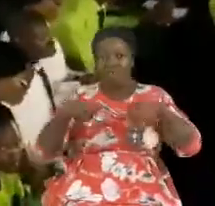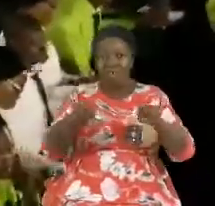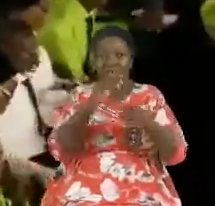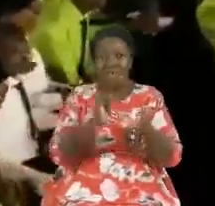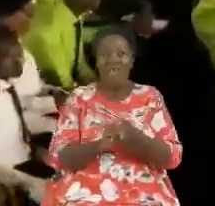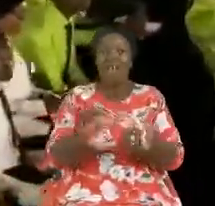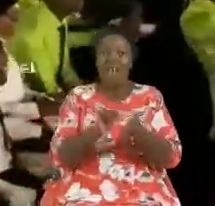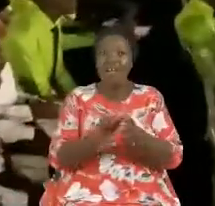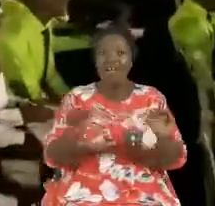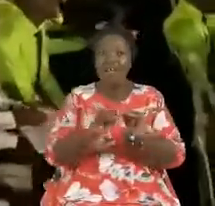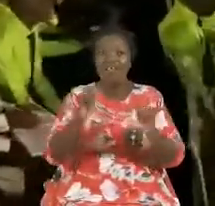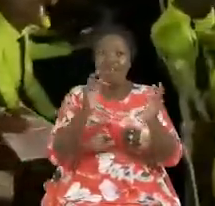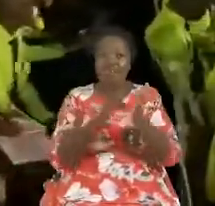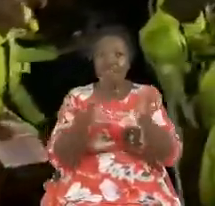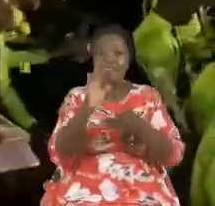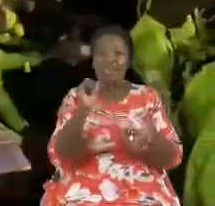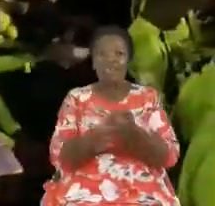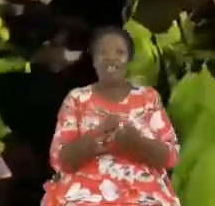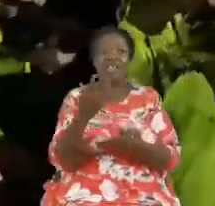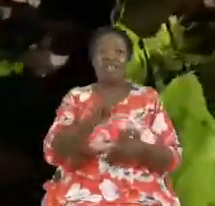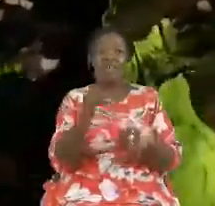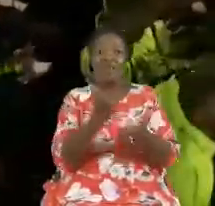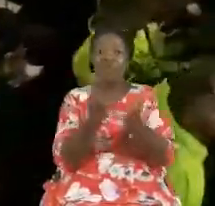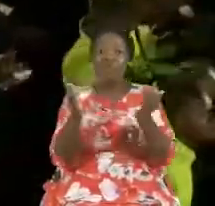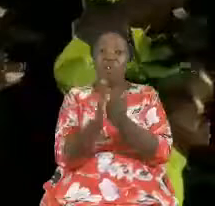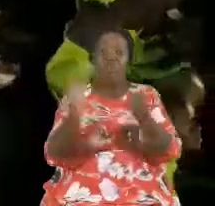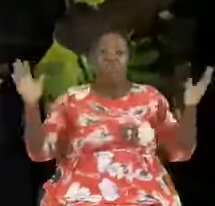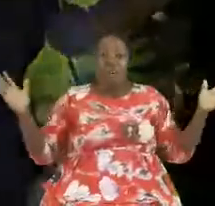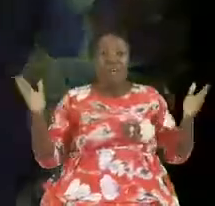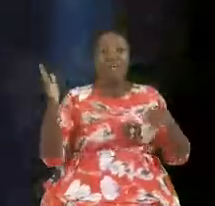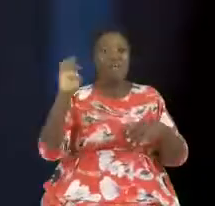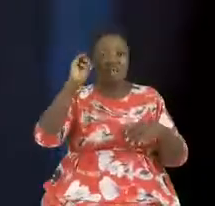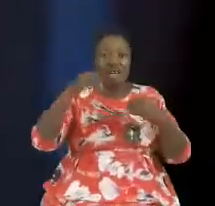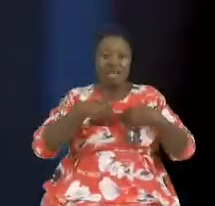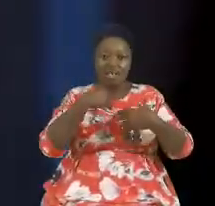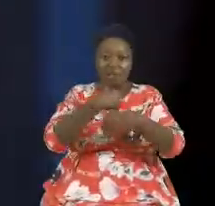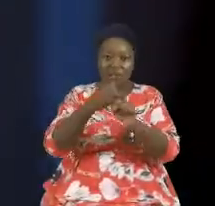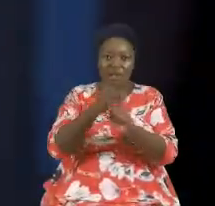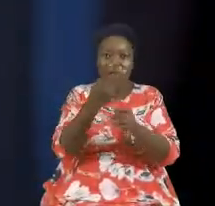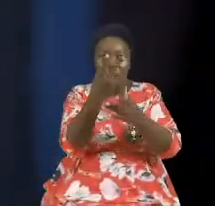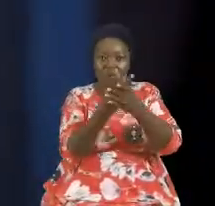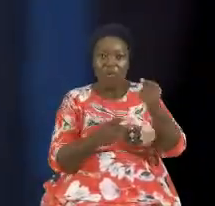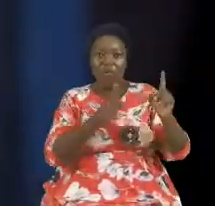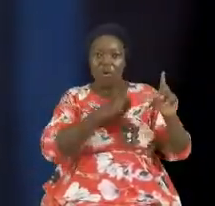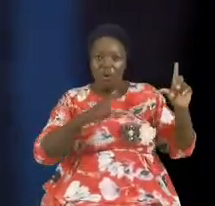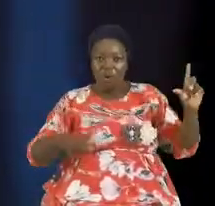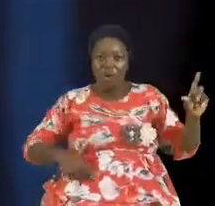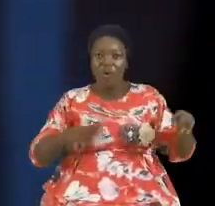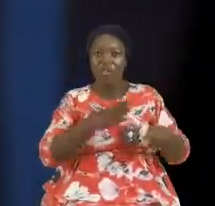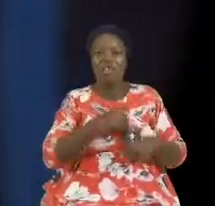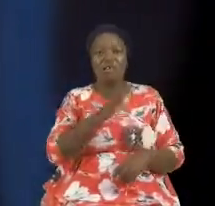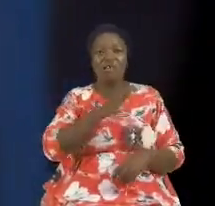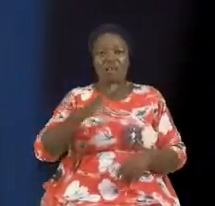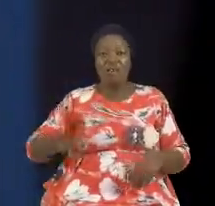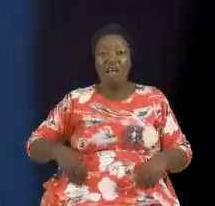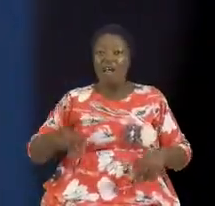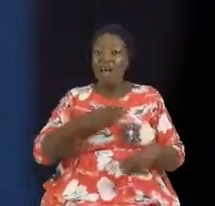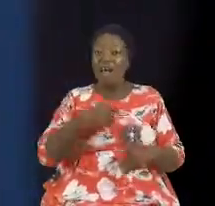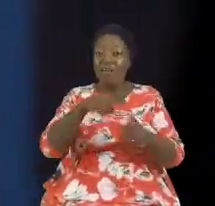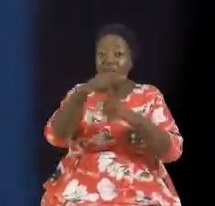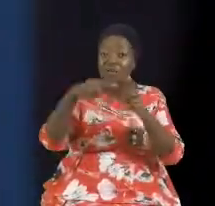him with those whips. That same Jesus that they crucified, he has made him both